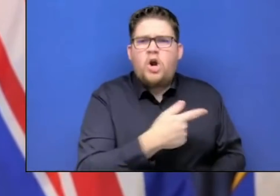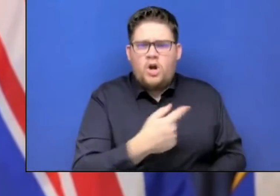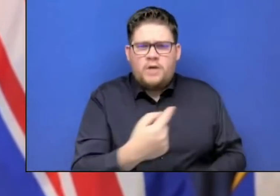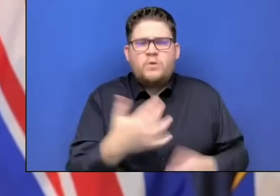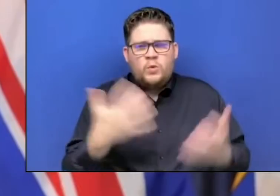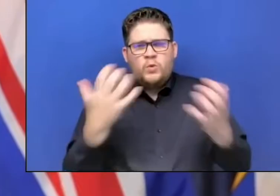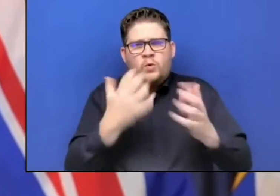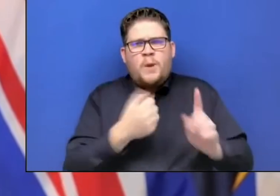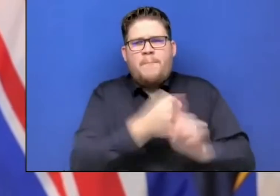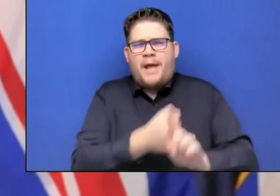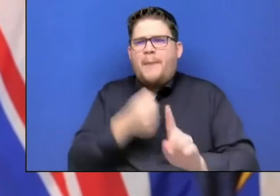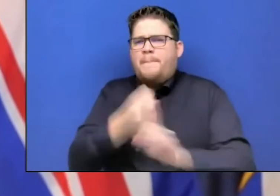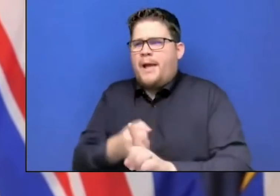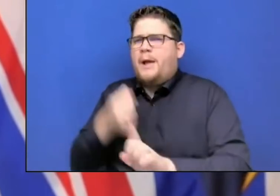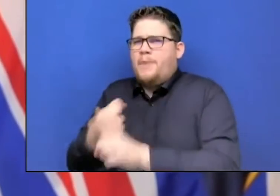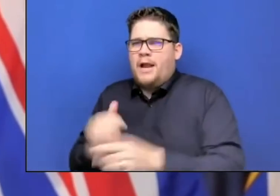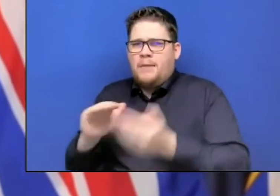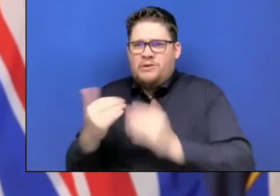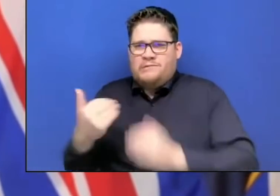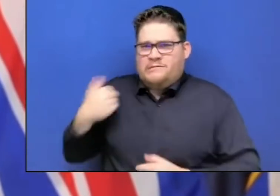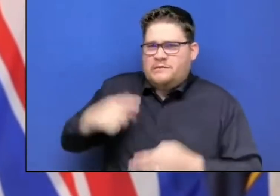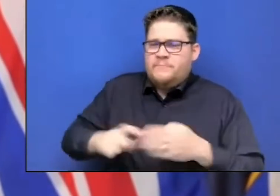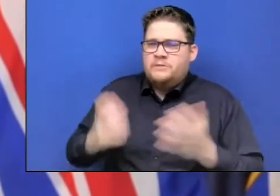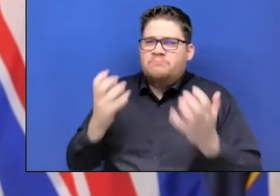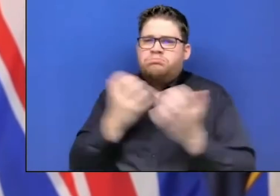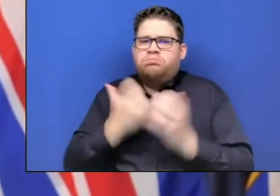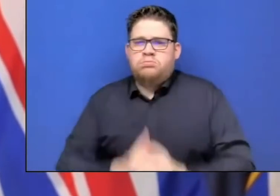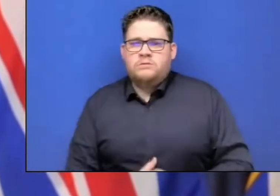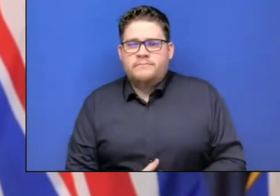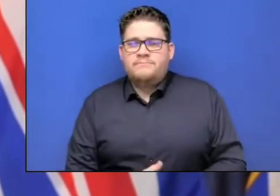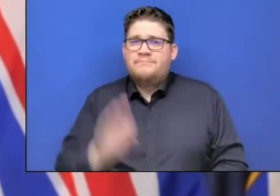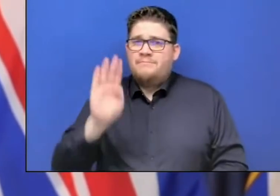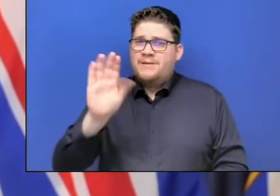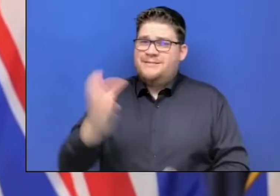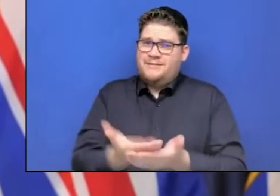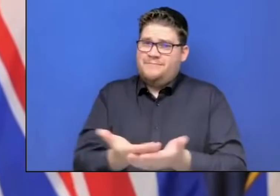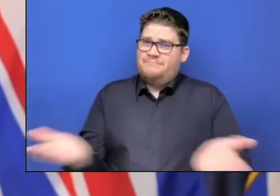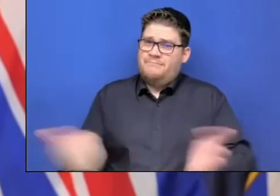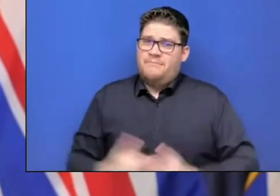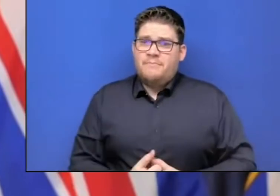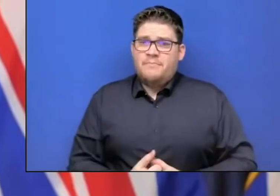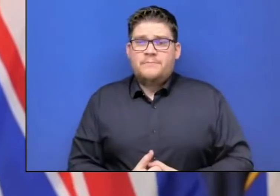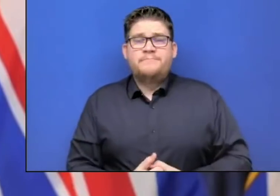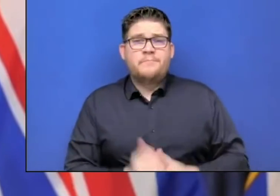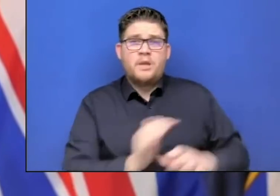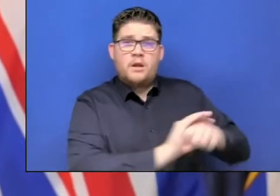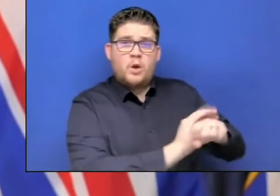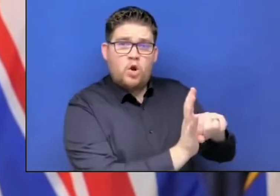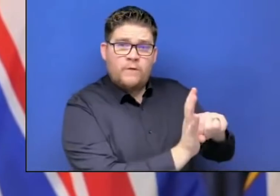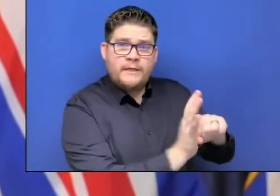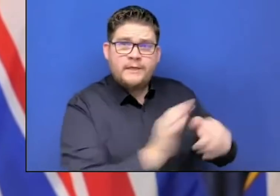this past weekend. We need to, as British Columbians, as we have done through the pandemic, as we did through wildfires